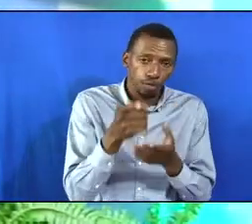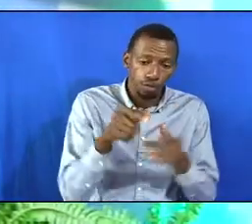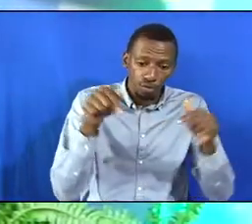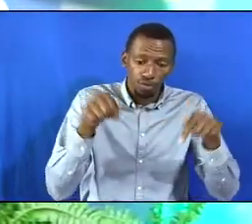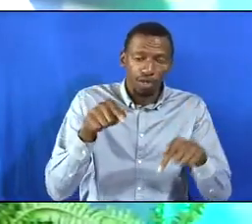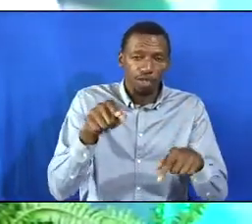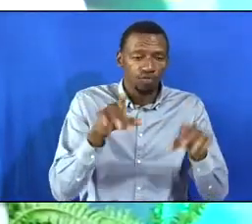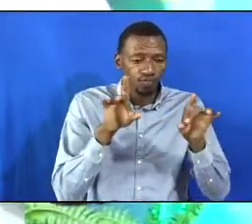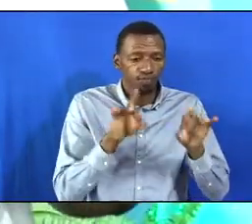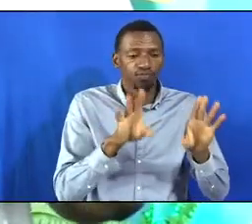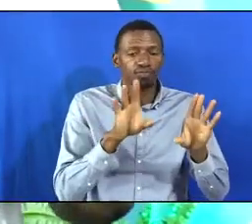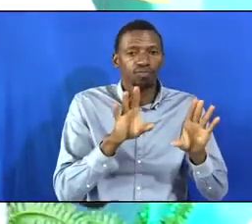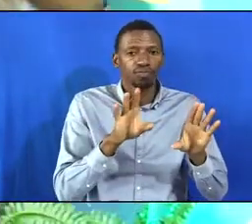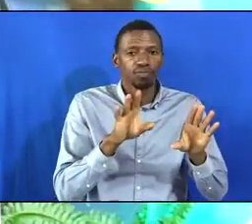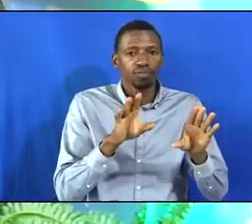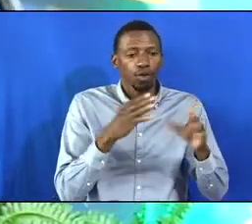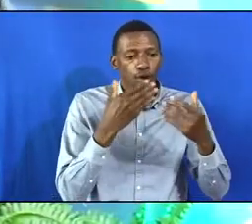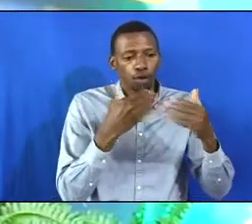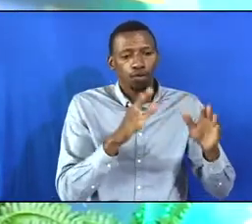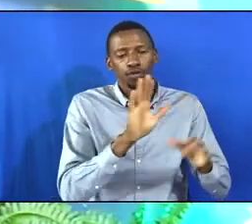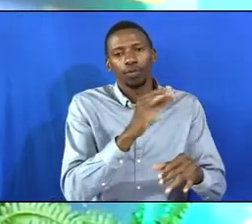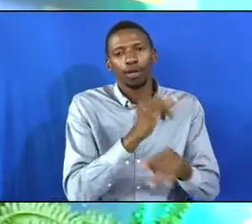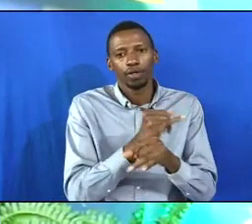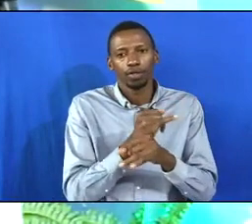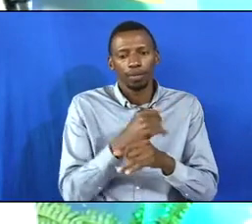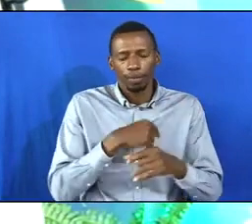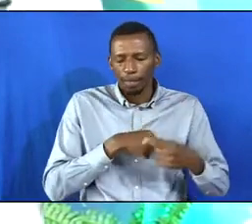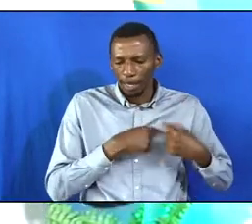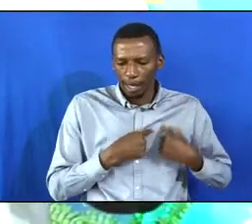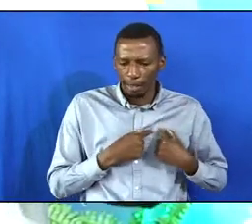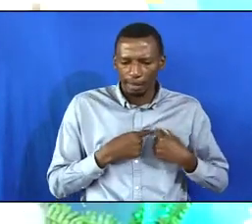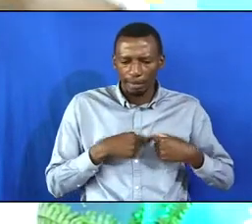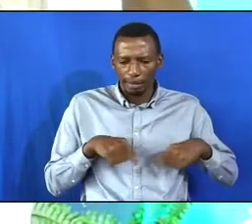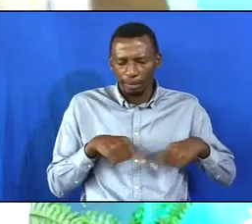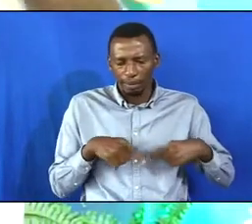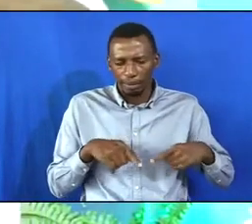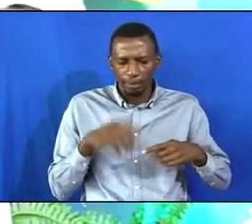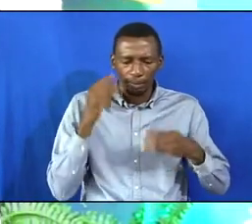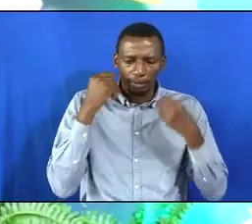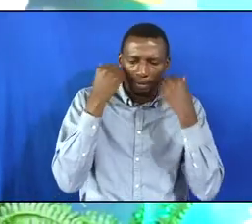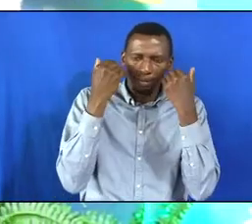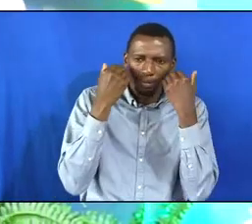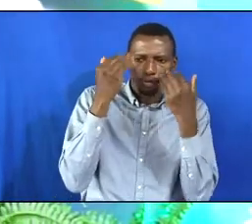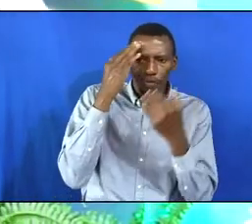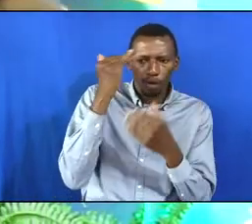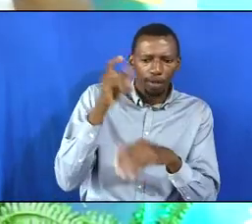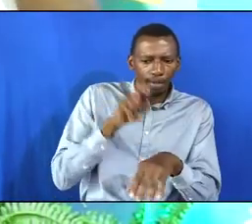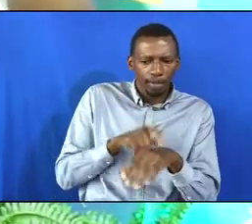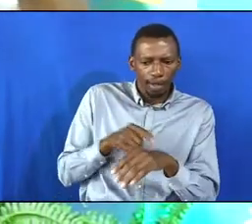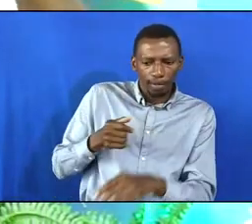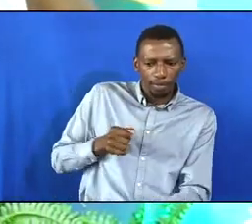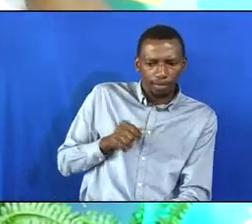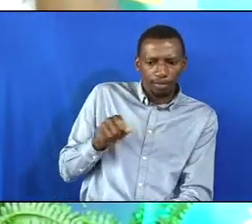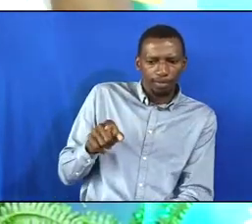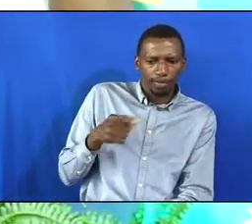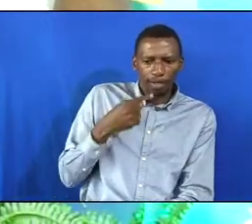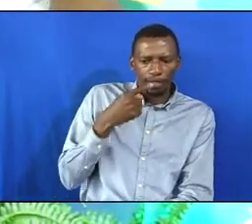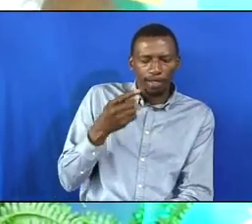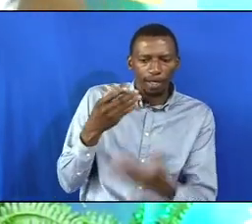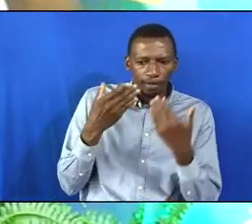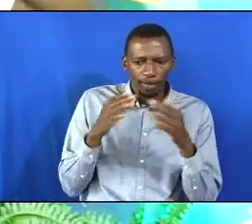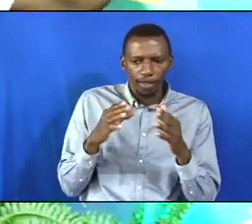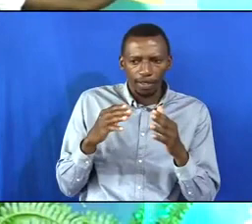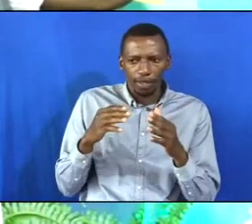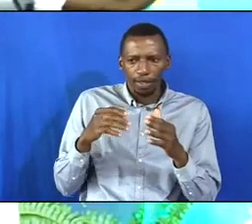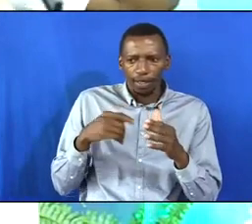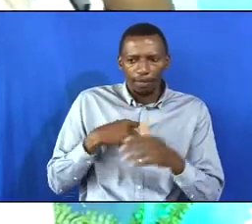today. And that startled me because immediately she said that I'm thinking bills.